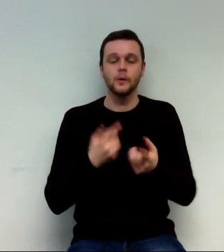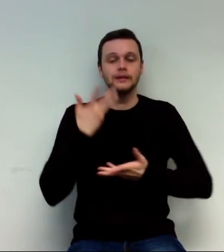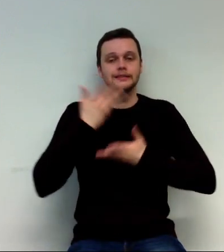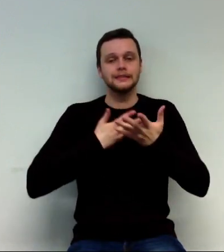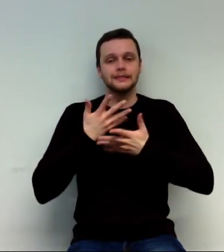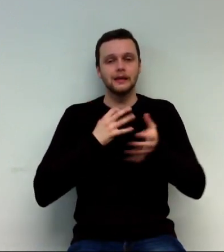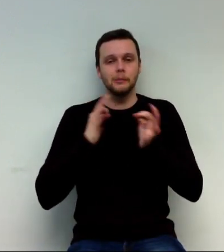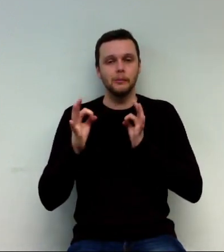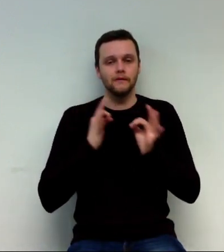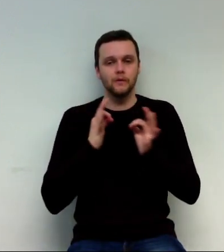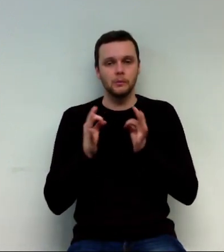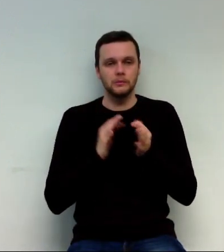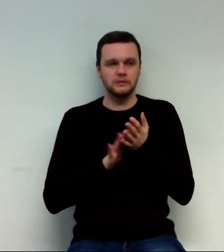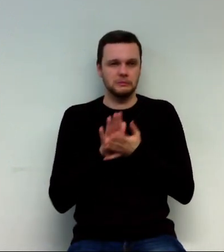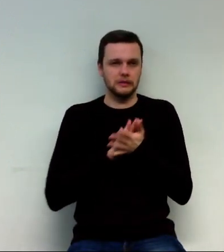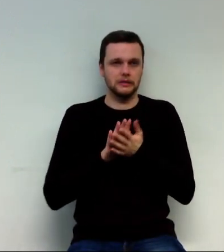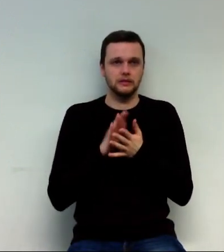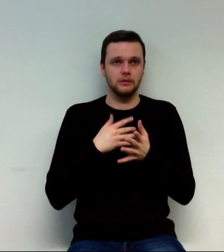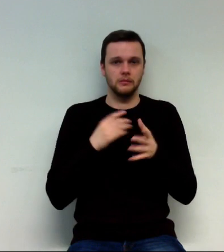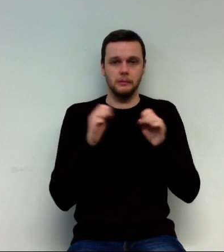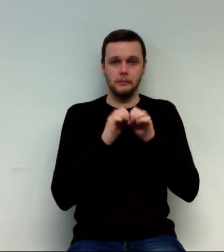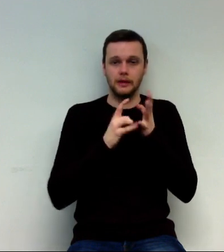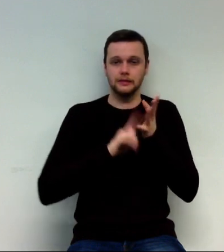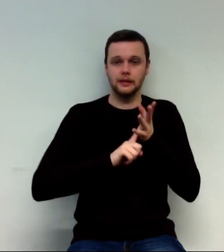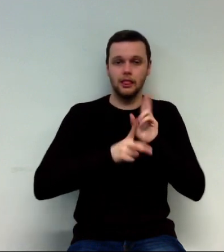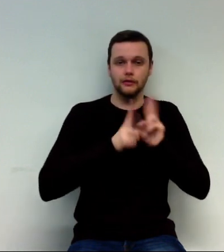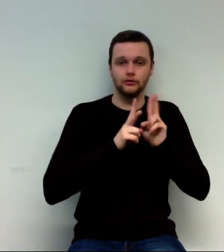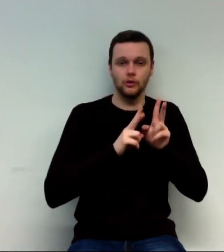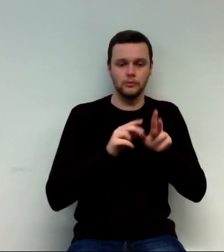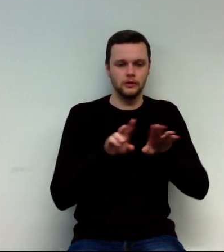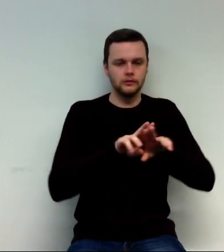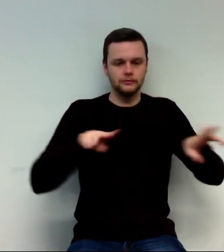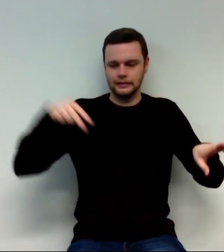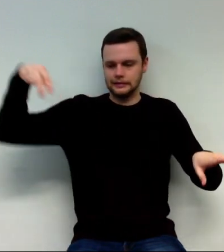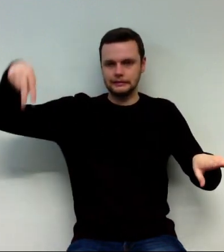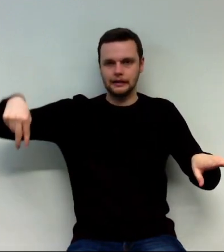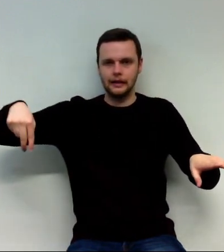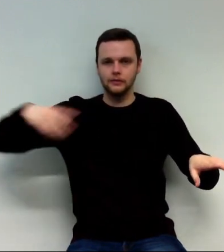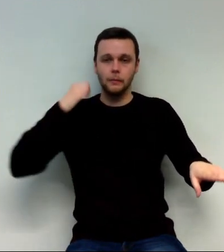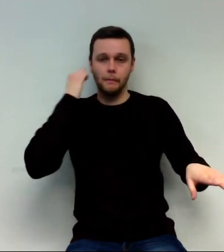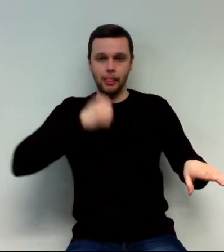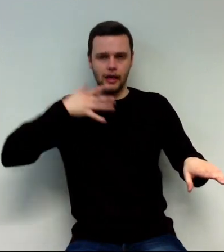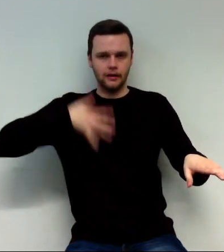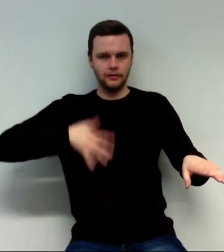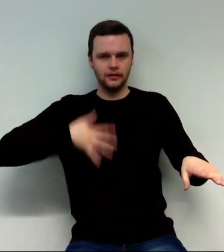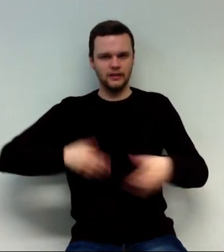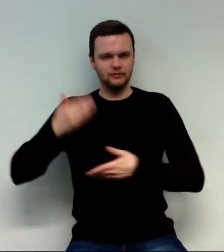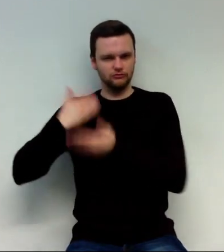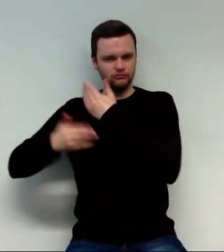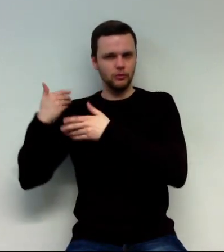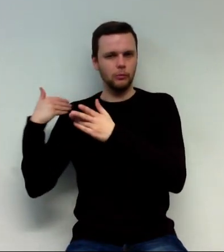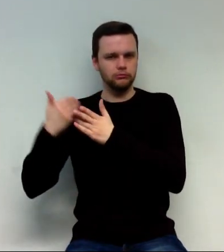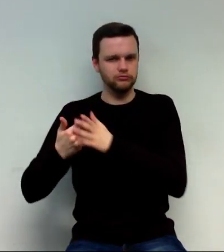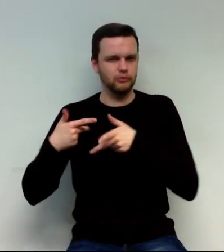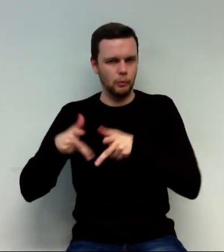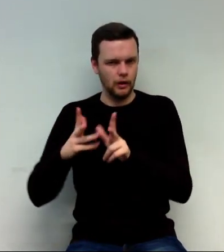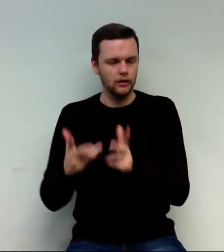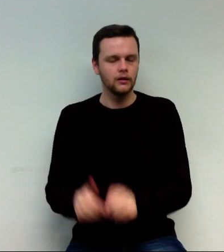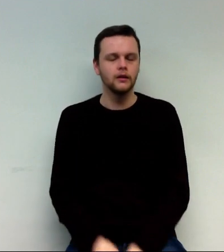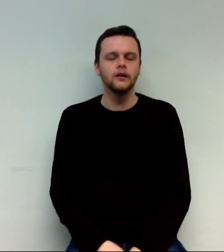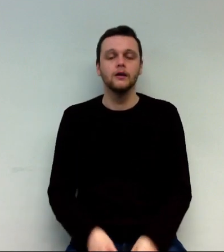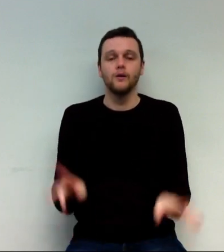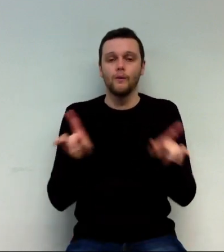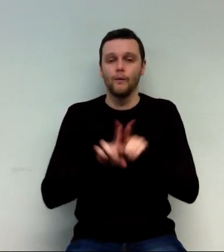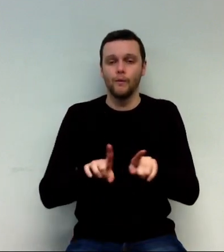performance, in Fringe terms, could be a BSL interpreter on the side of a stage, dressed in black. It's a very traditional way of doing it. It